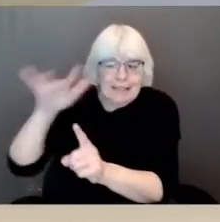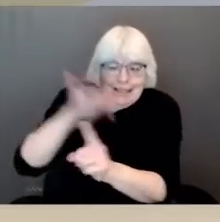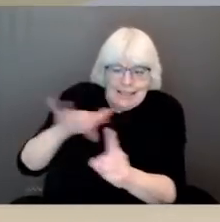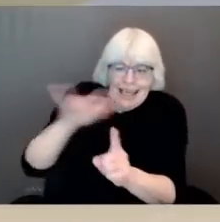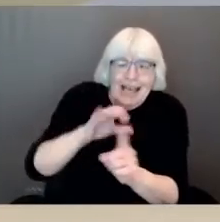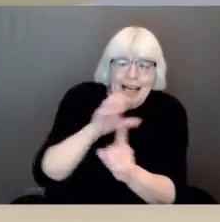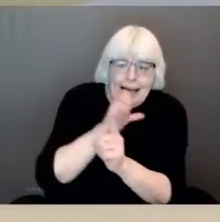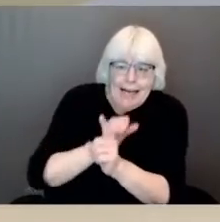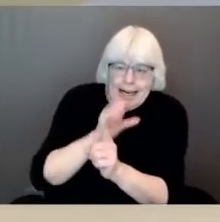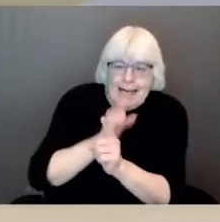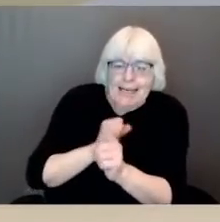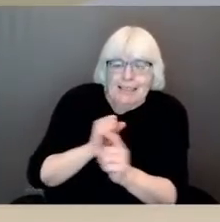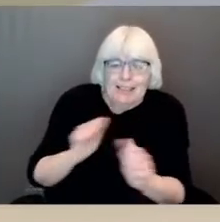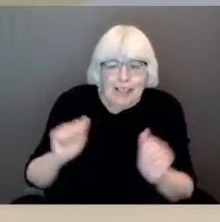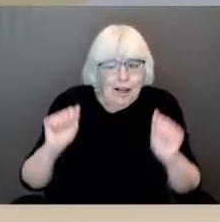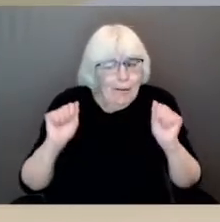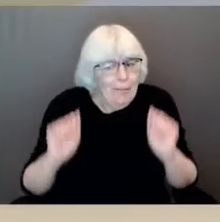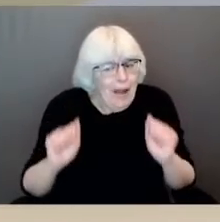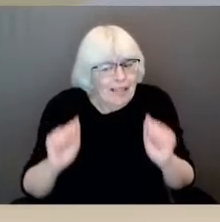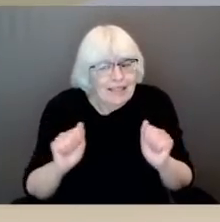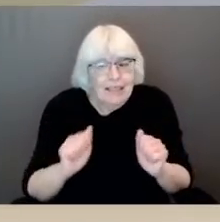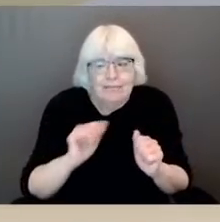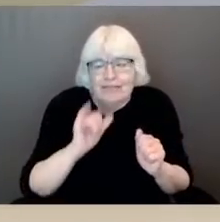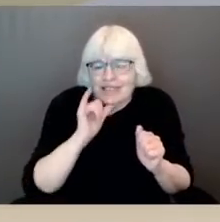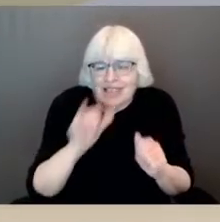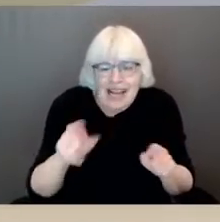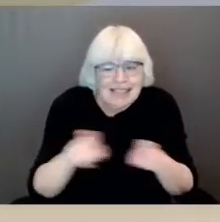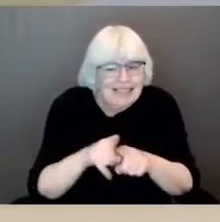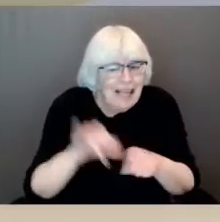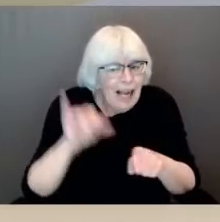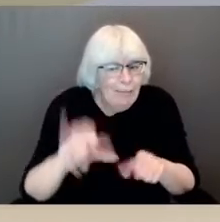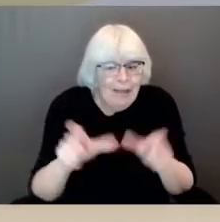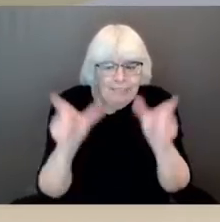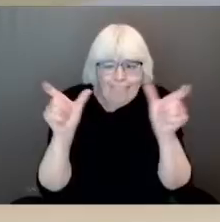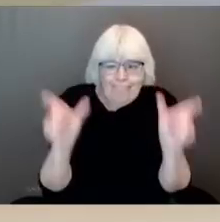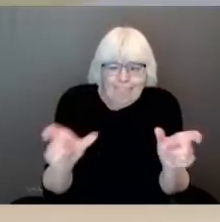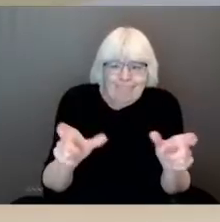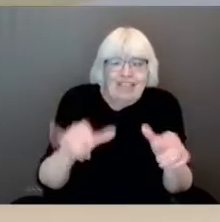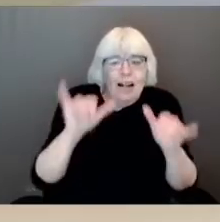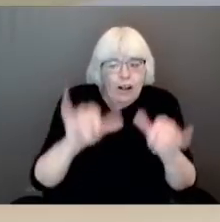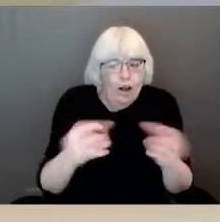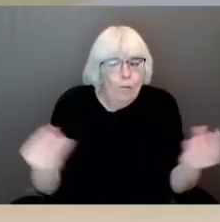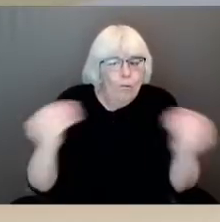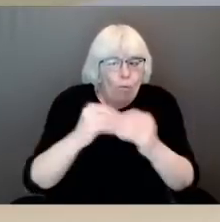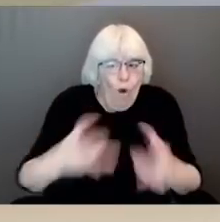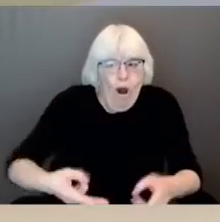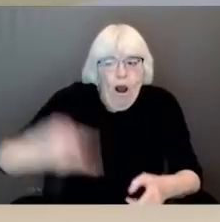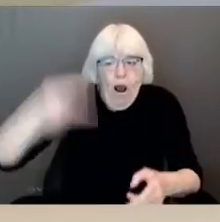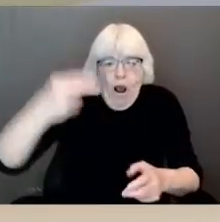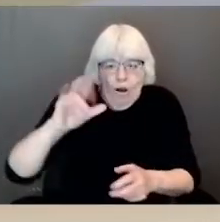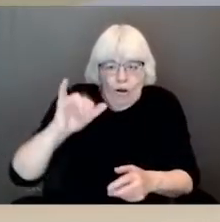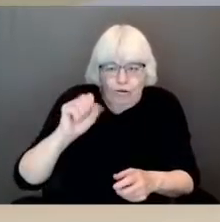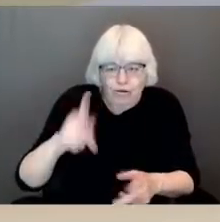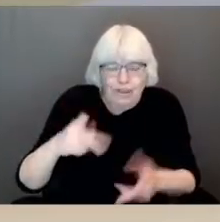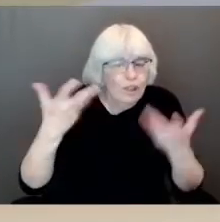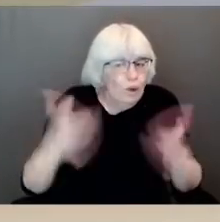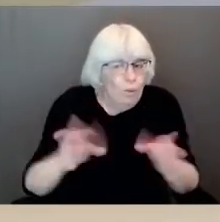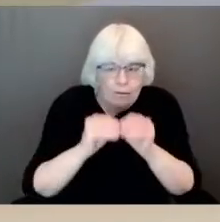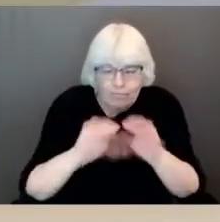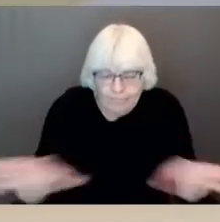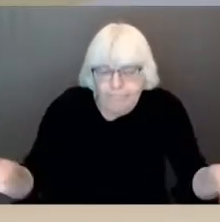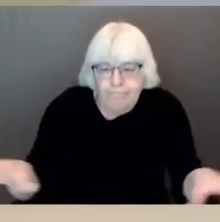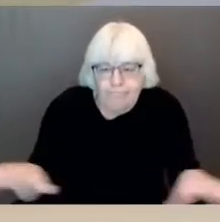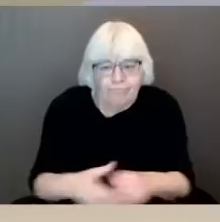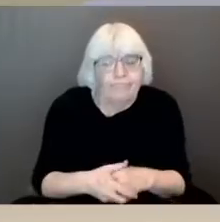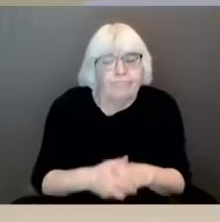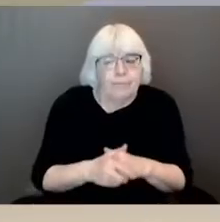response to vaccination, putting them at a higher risk of severe outcomes from COVID-19. And as well,